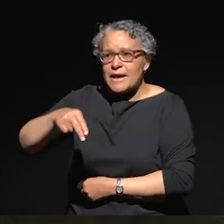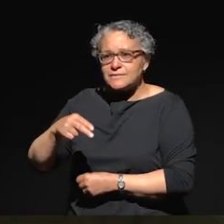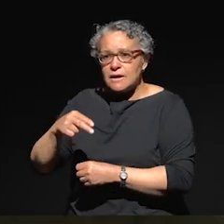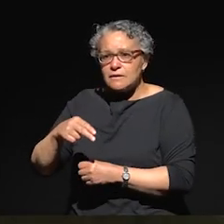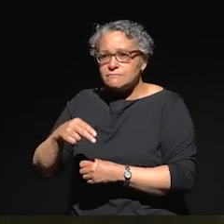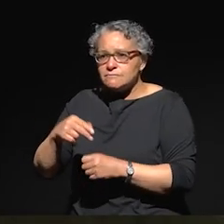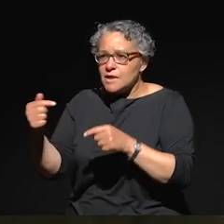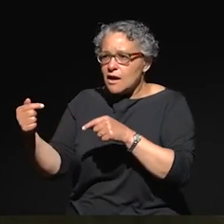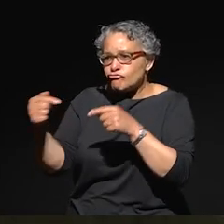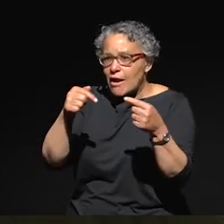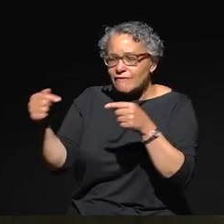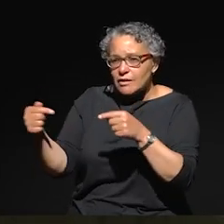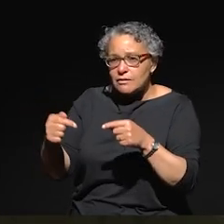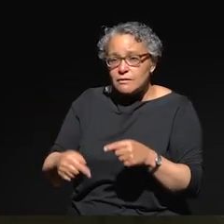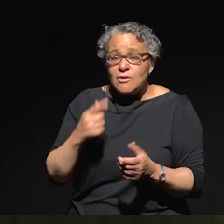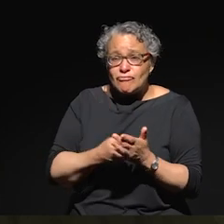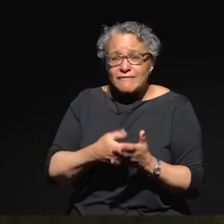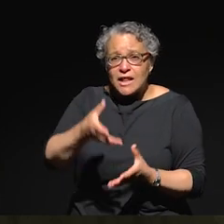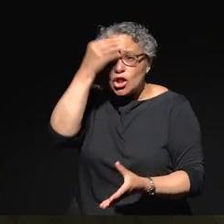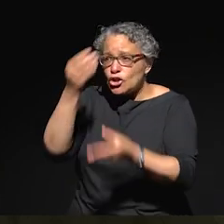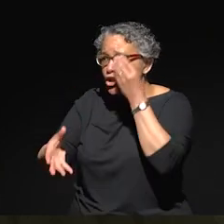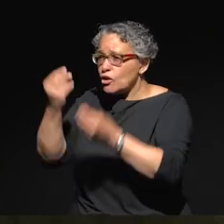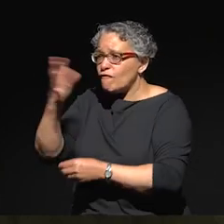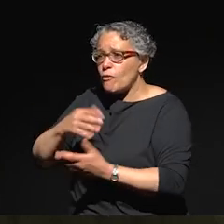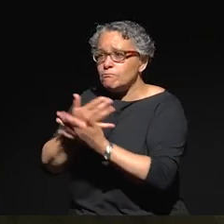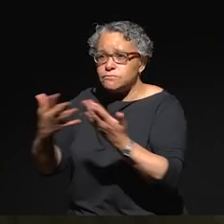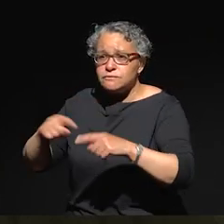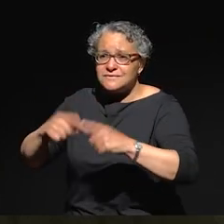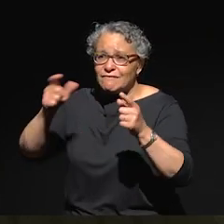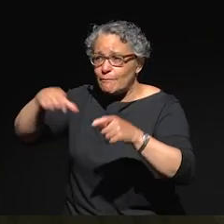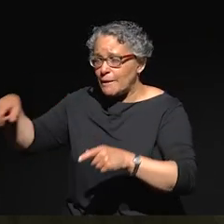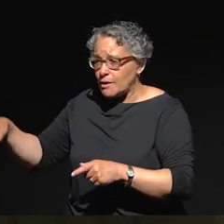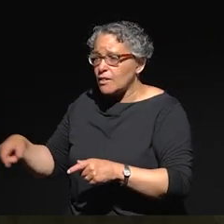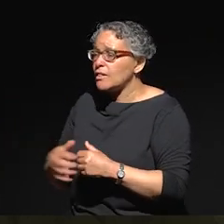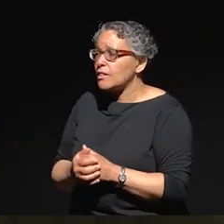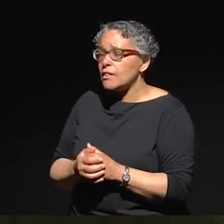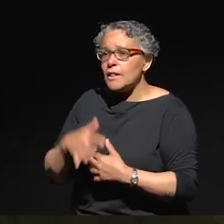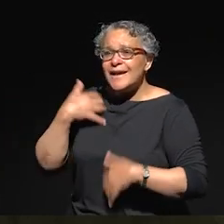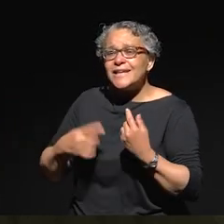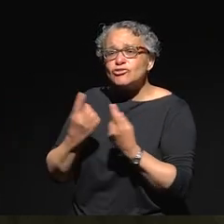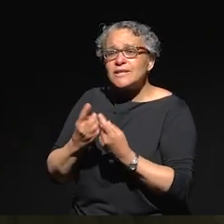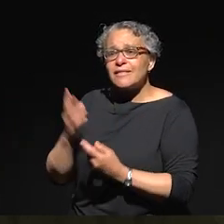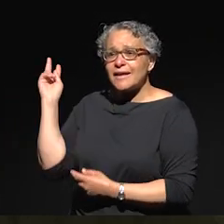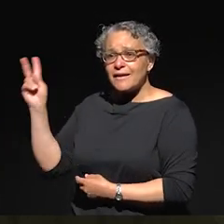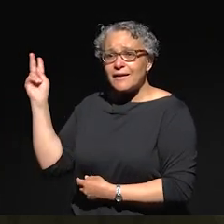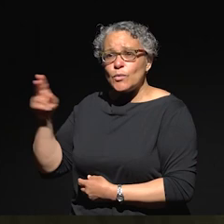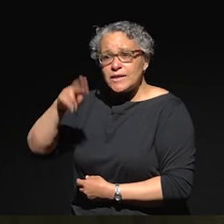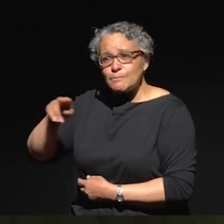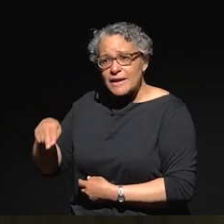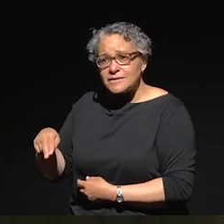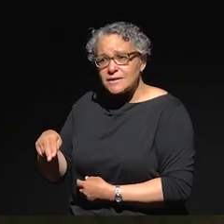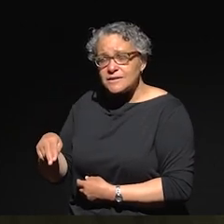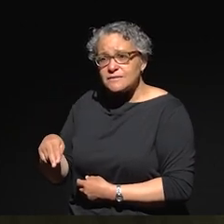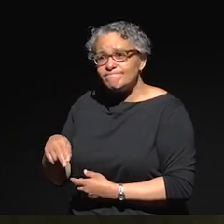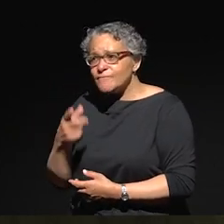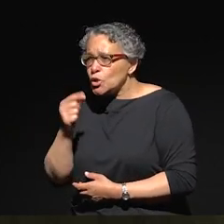He's learning from him. He's learning from everybody, and he's doing his own thing. And the interest of these paintings, in a way, is that you could argue